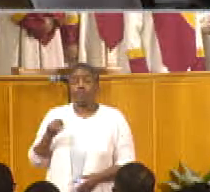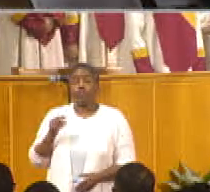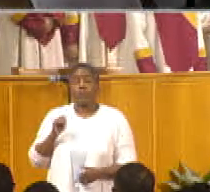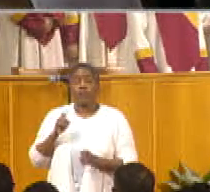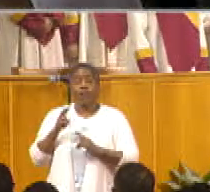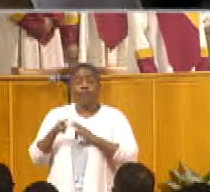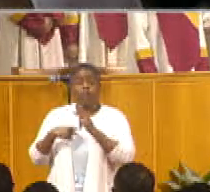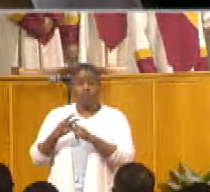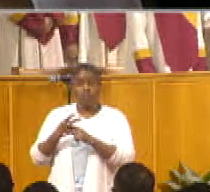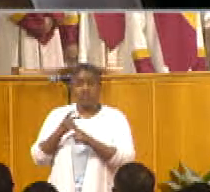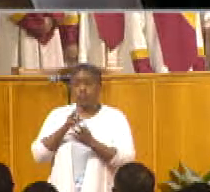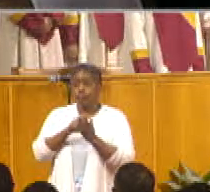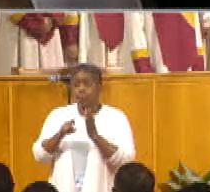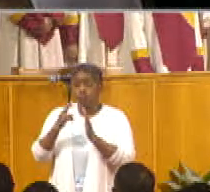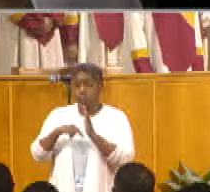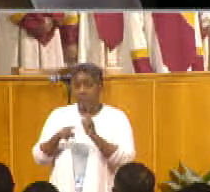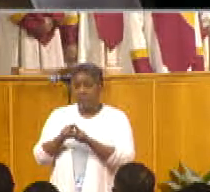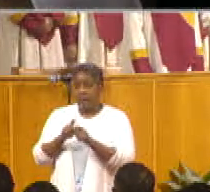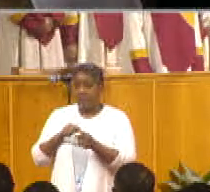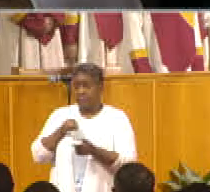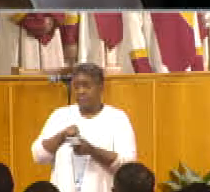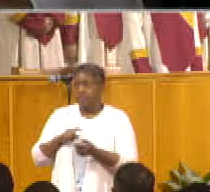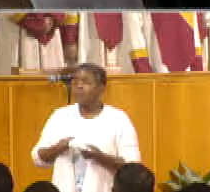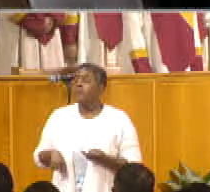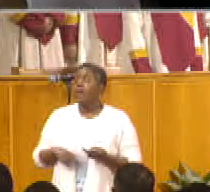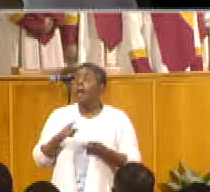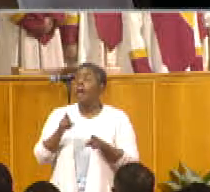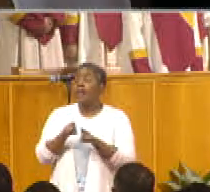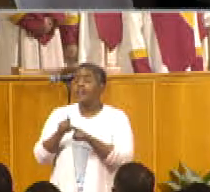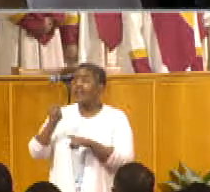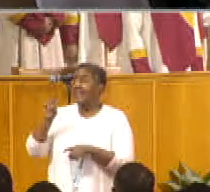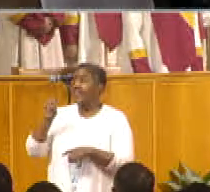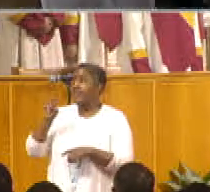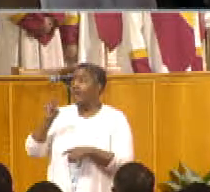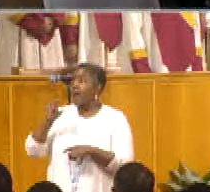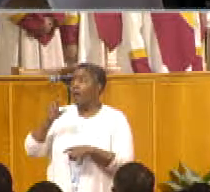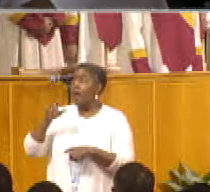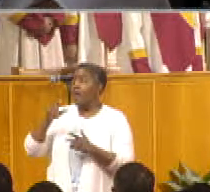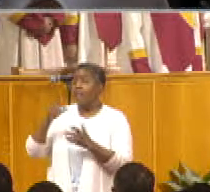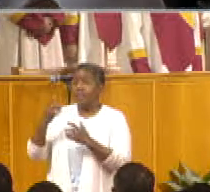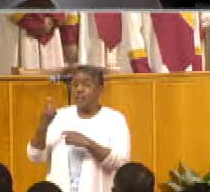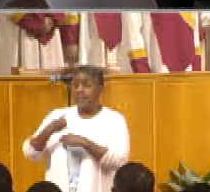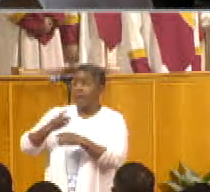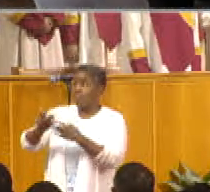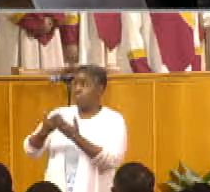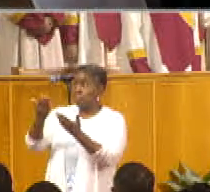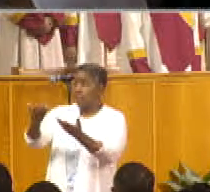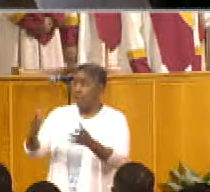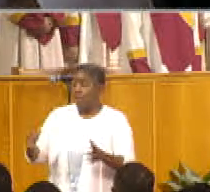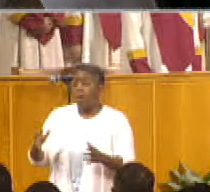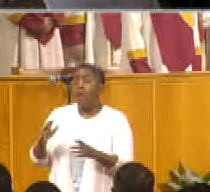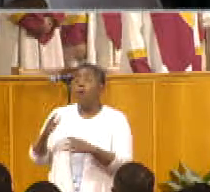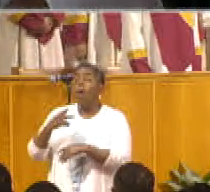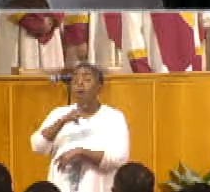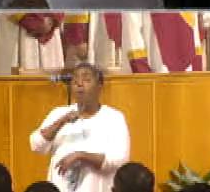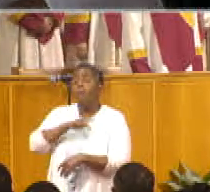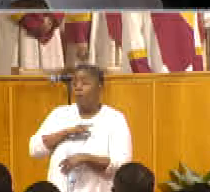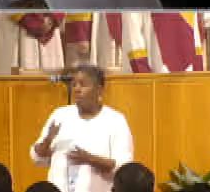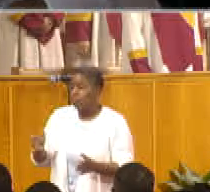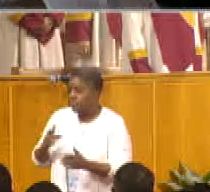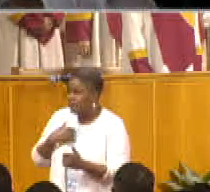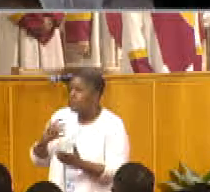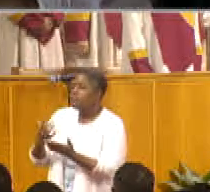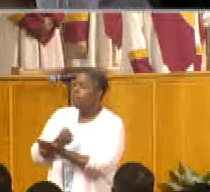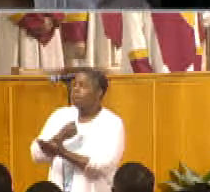reads as follows. And as day was about to dawn, Paul implored them all to take food, saying, "Today